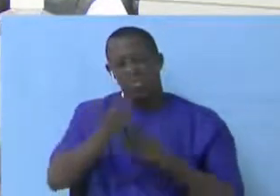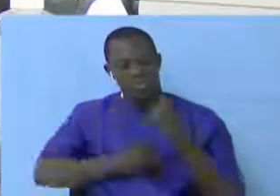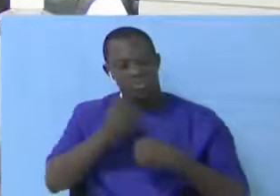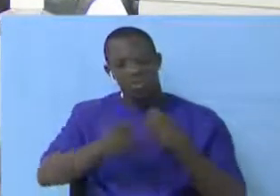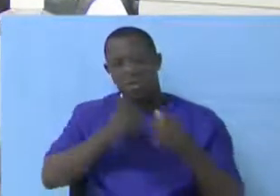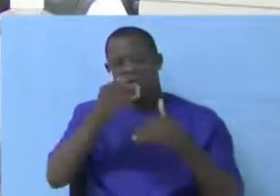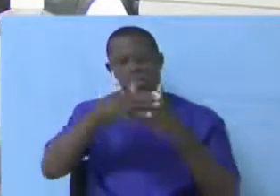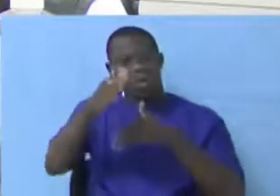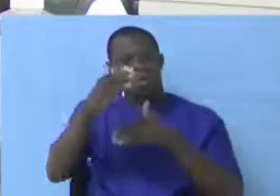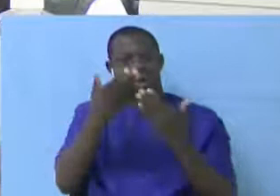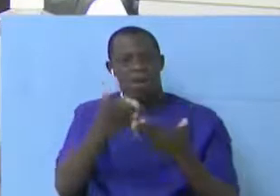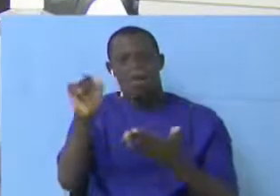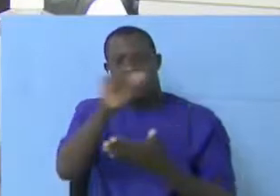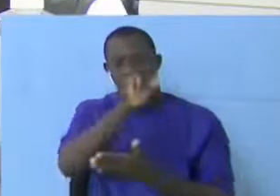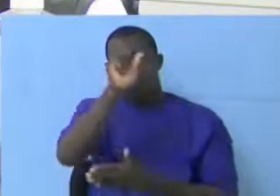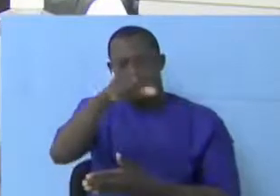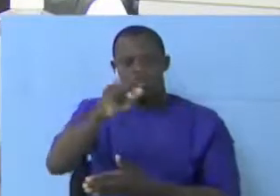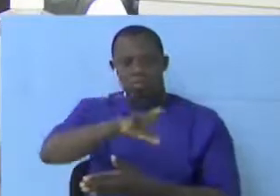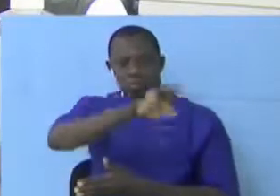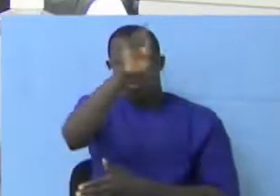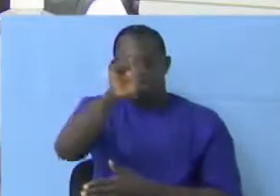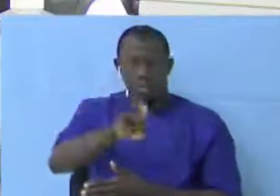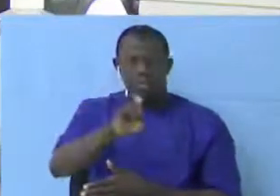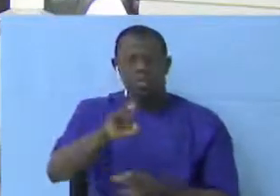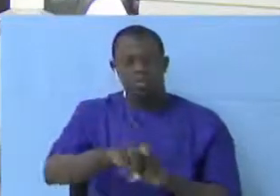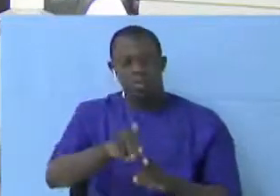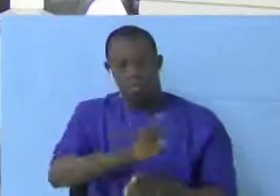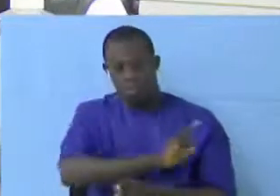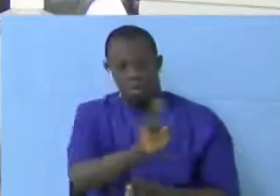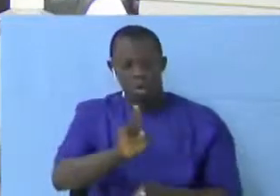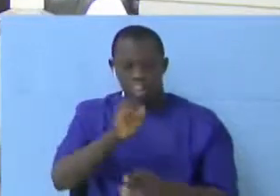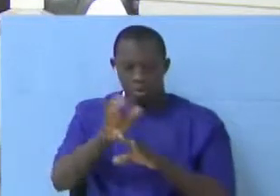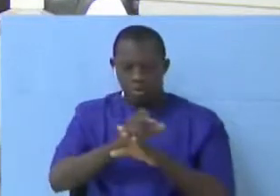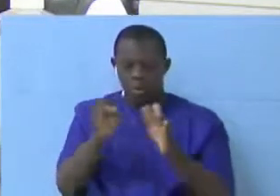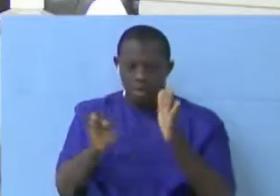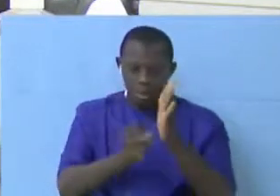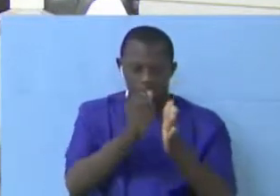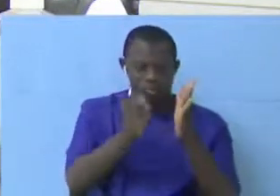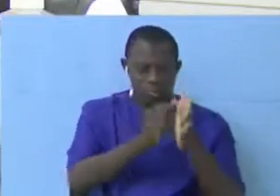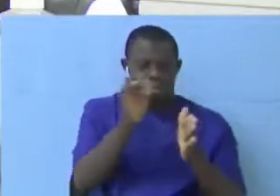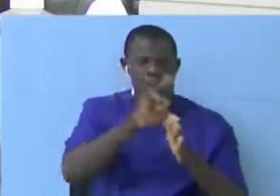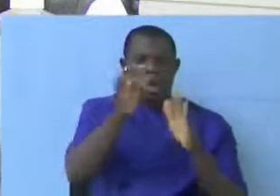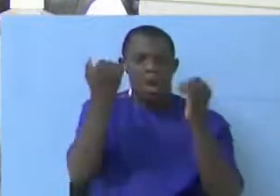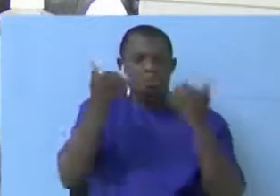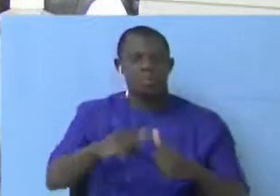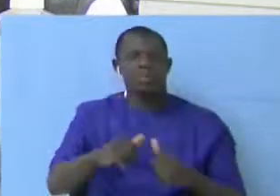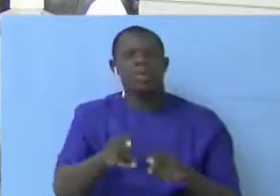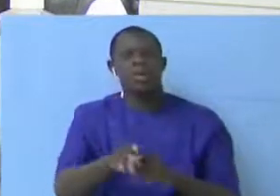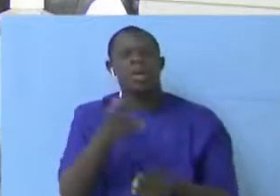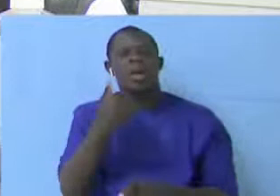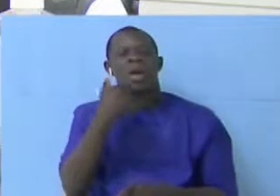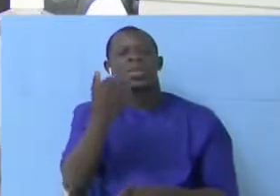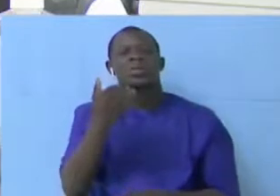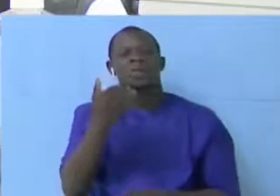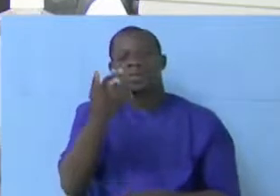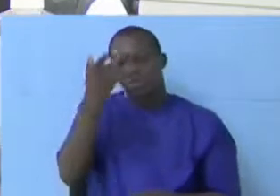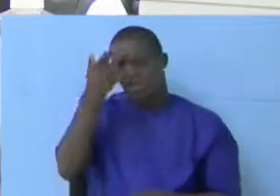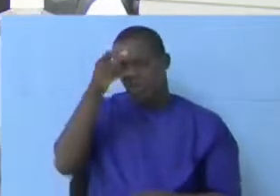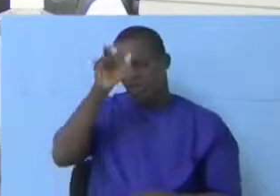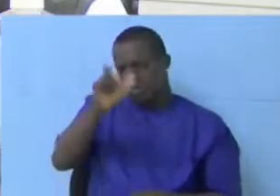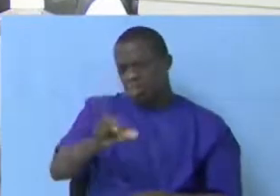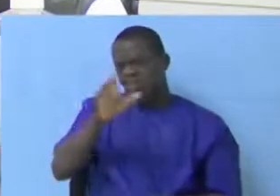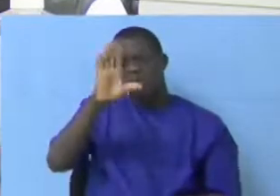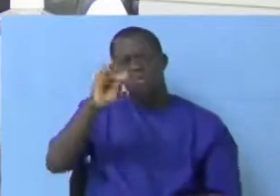But back to your question, we investigated the matter. What was the accusation?